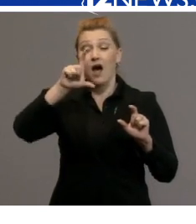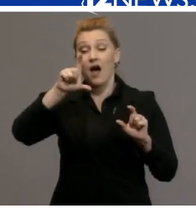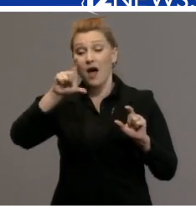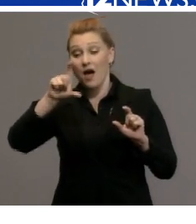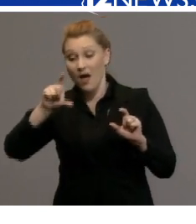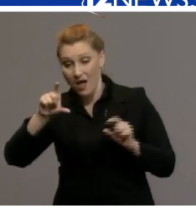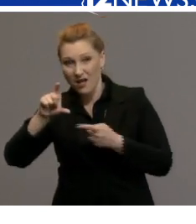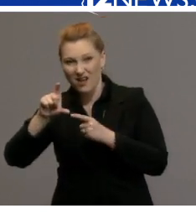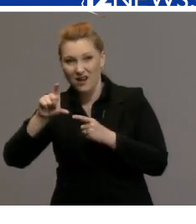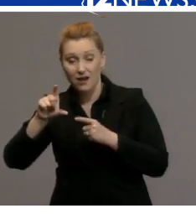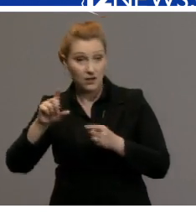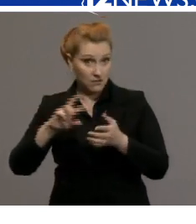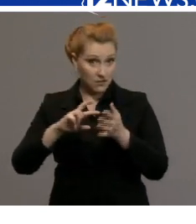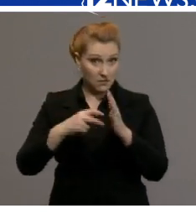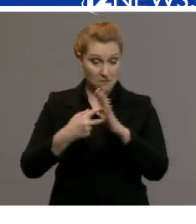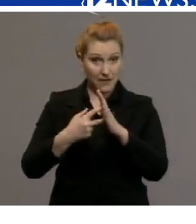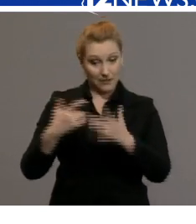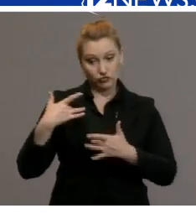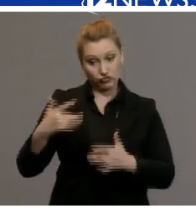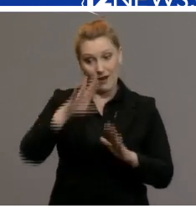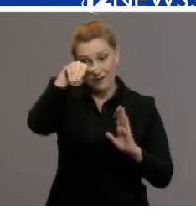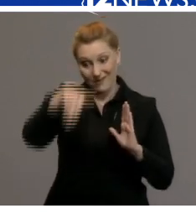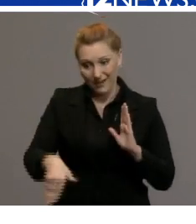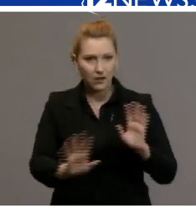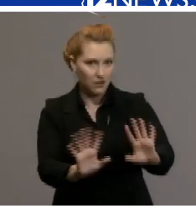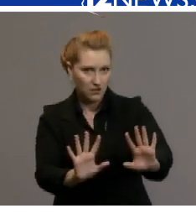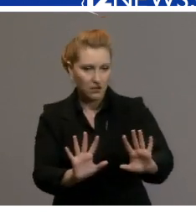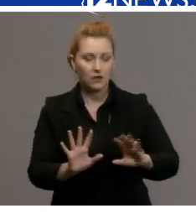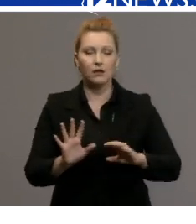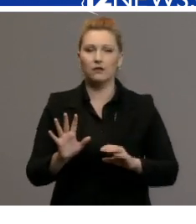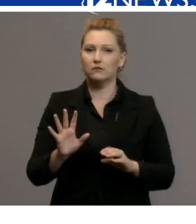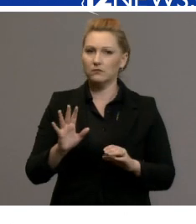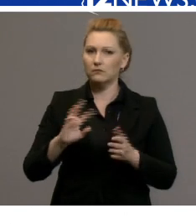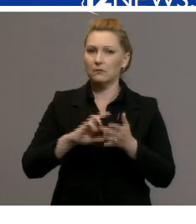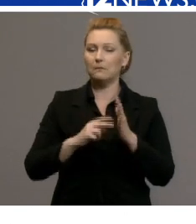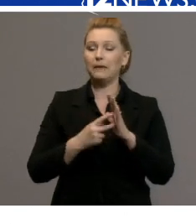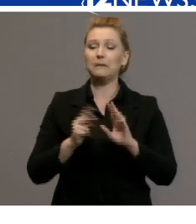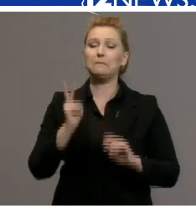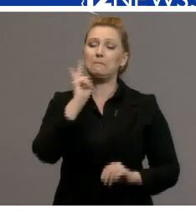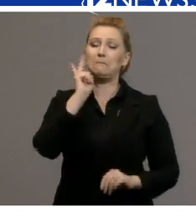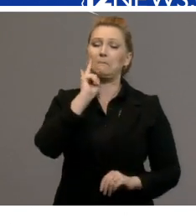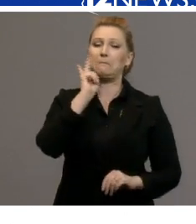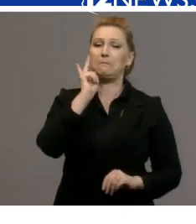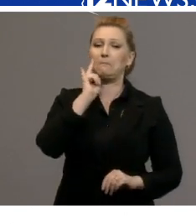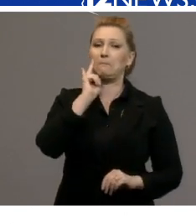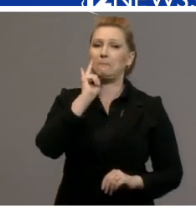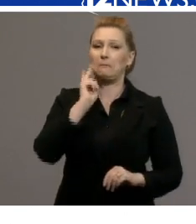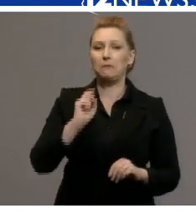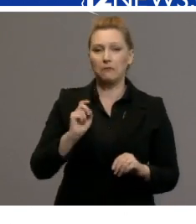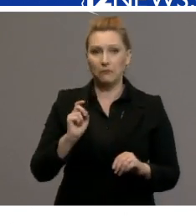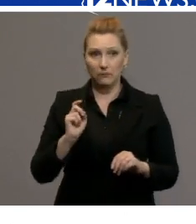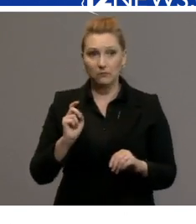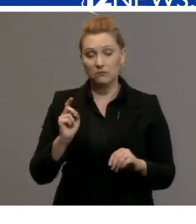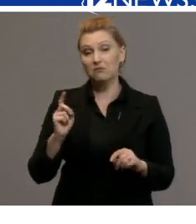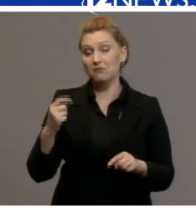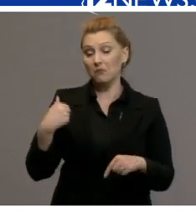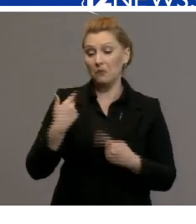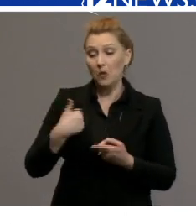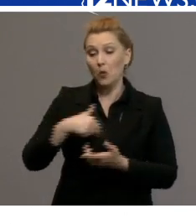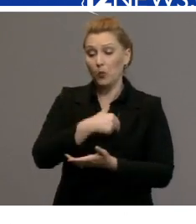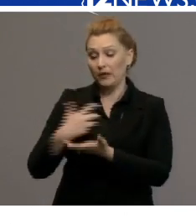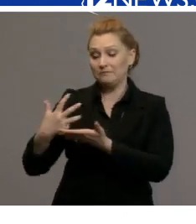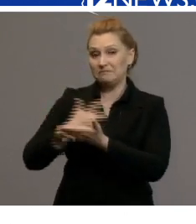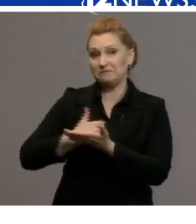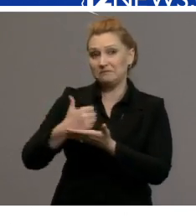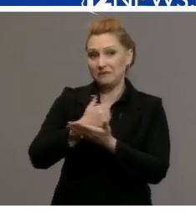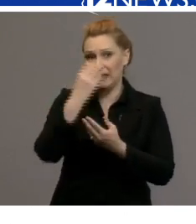The trend is not here yet, and we do fill these in over the last 4 to 7 days because the information hasn't